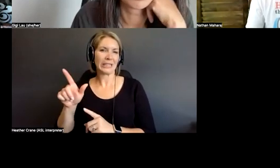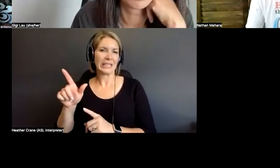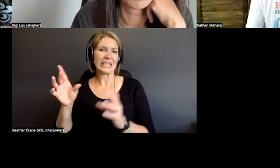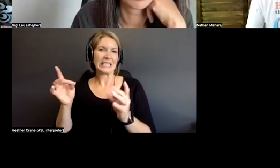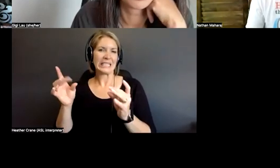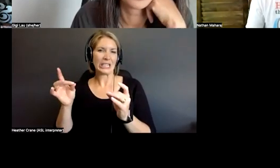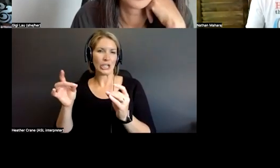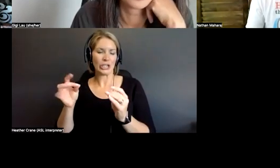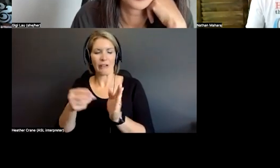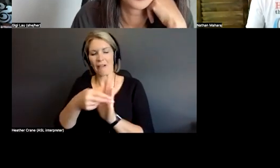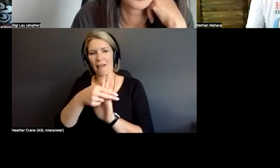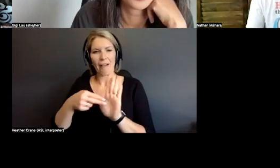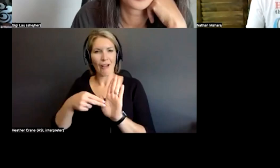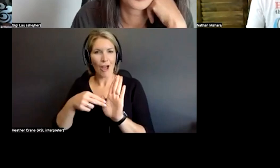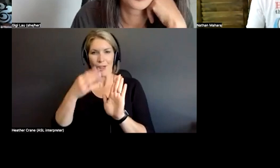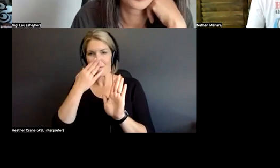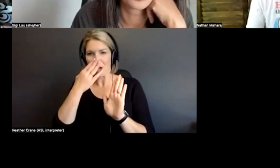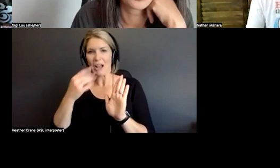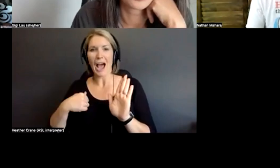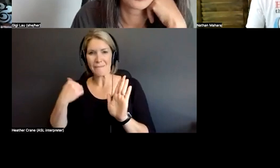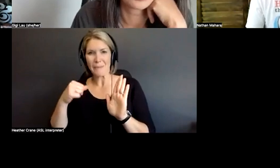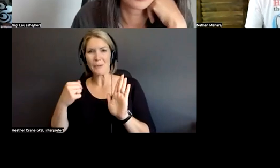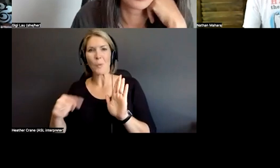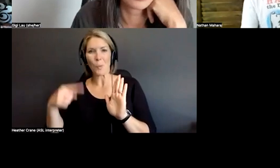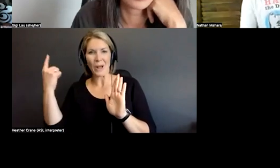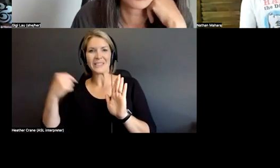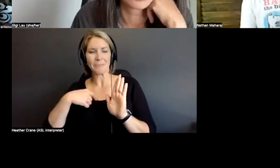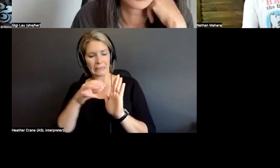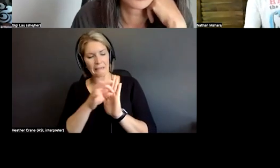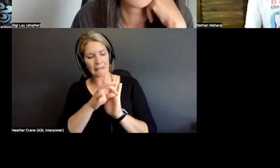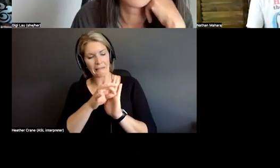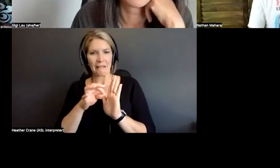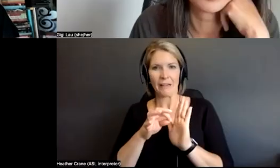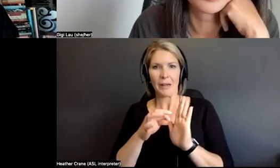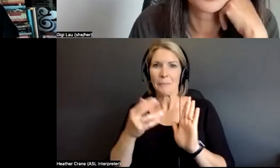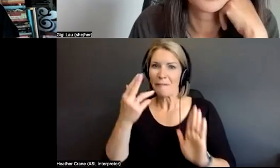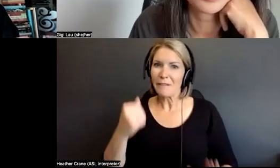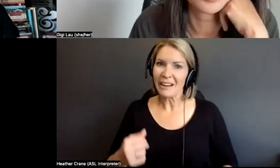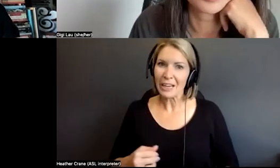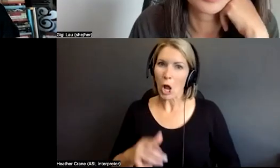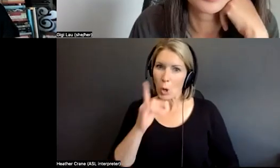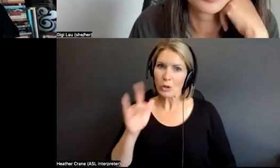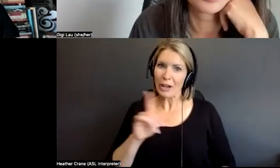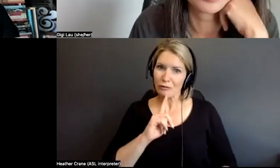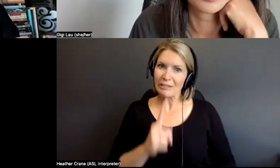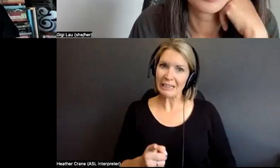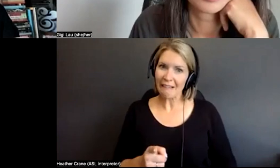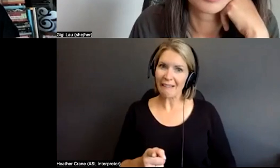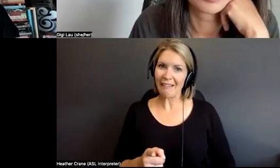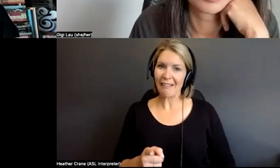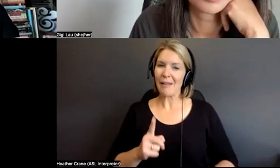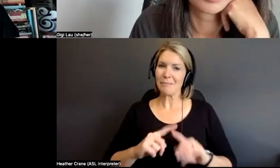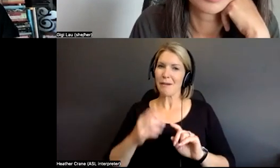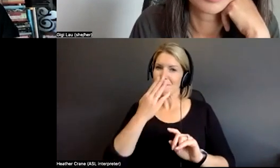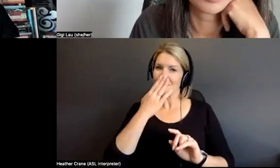trying to peel that off at one point. And that's how effective the sticker was. Jasmine, can you think of any